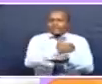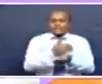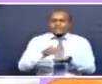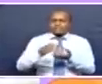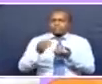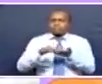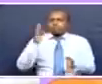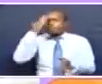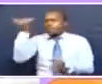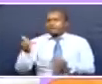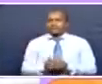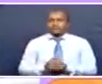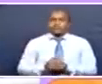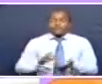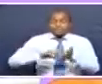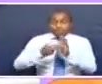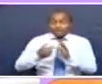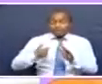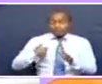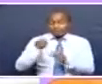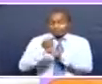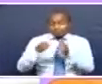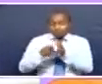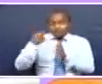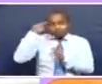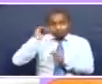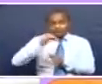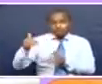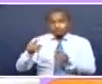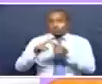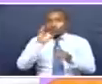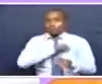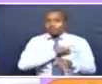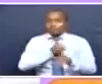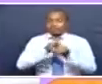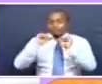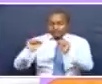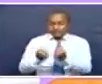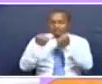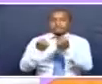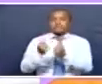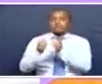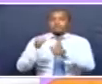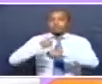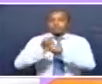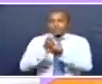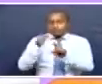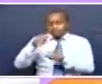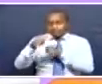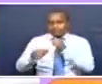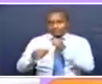So I am doing it so that the county can be able to benefit from the savings that will be made out of the same. And